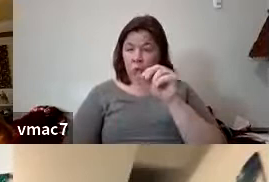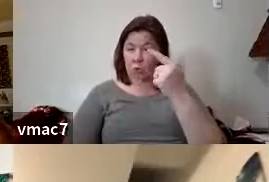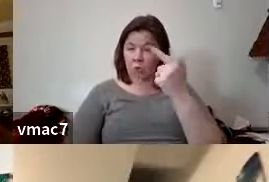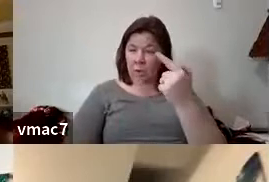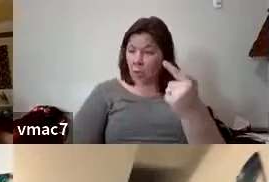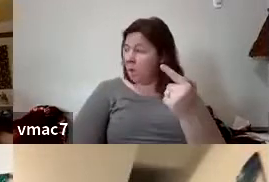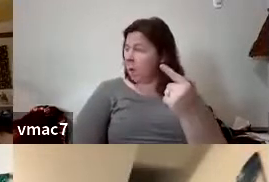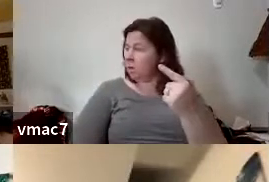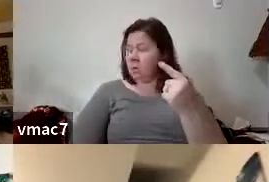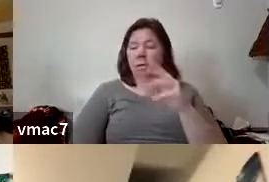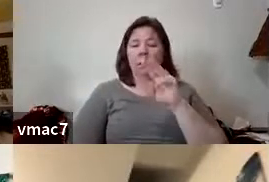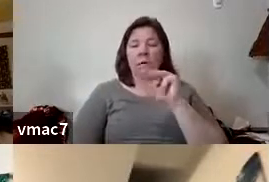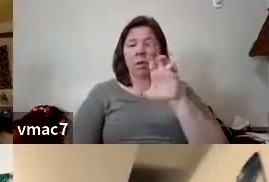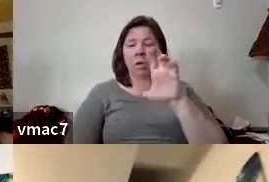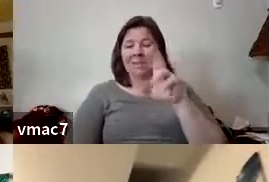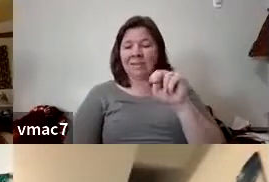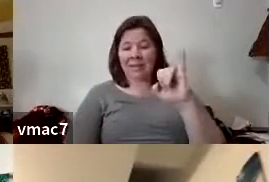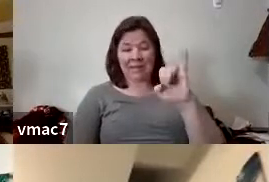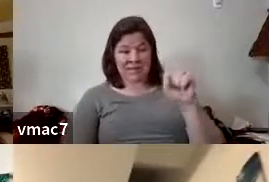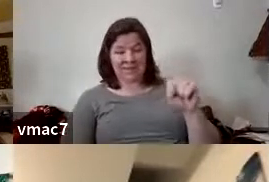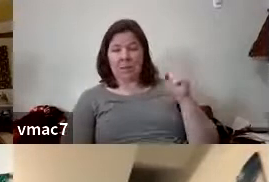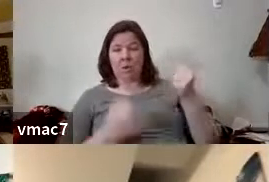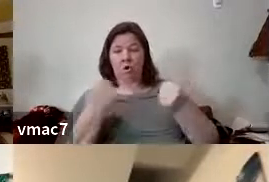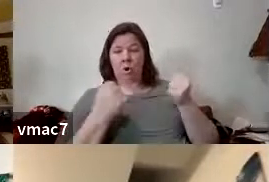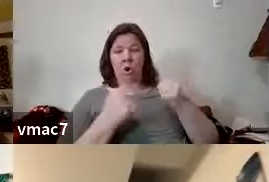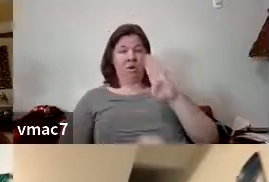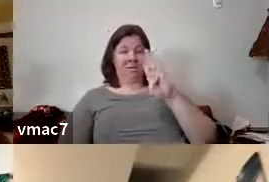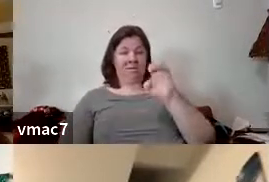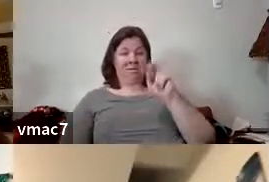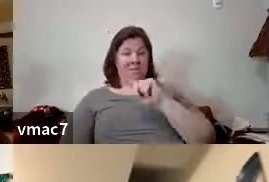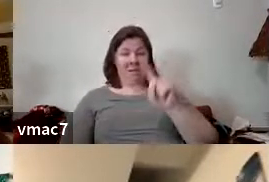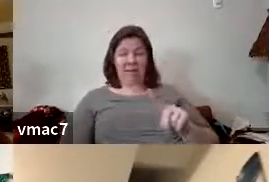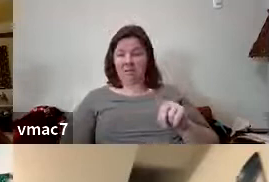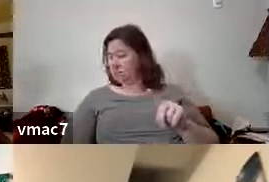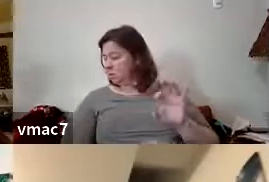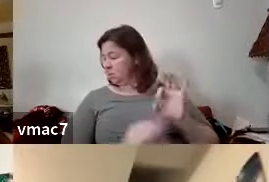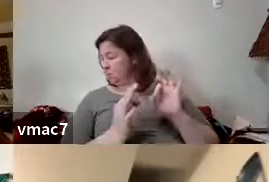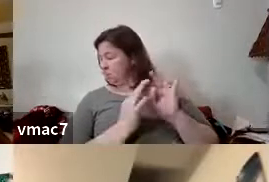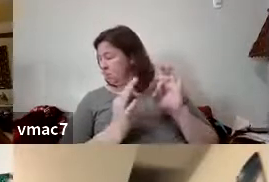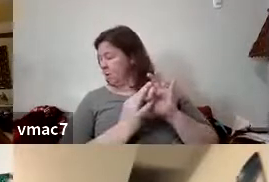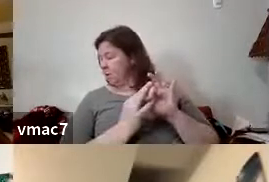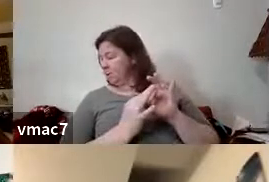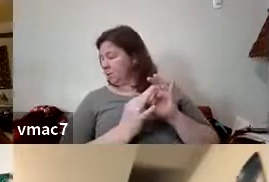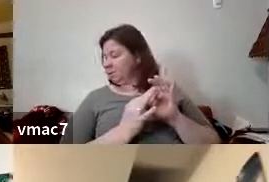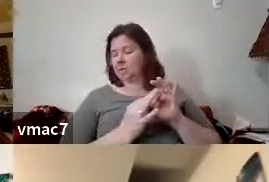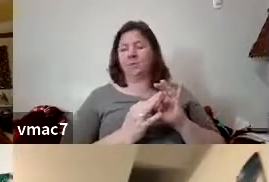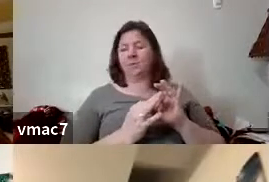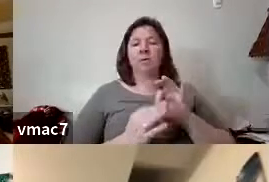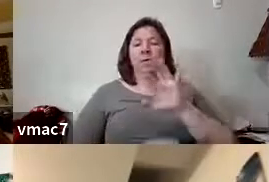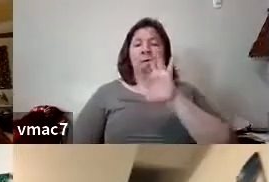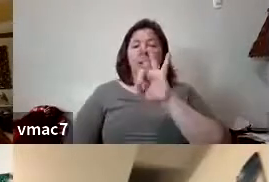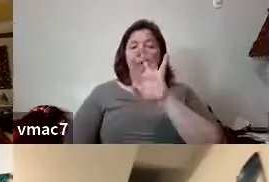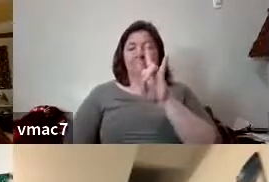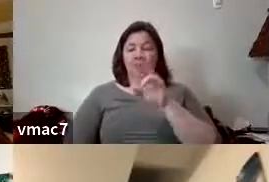2021 Mercedes-Benz outside and the price tag was $97, how many of those people